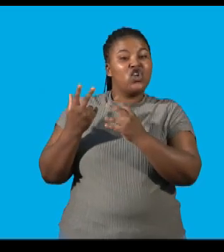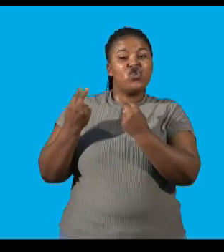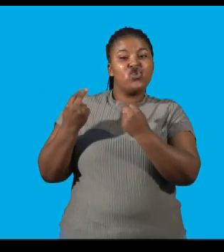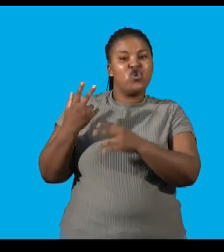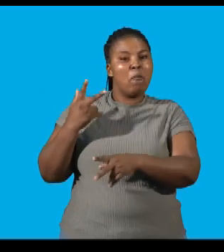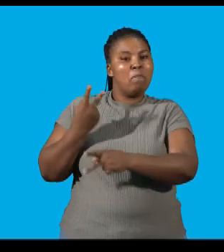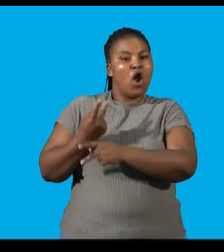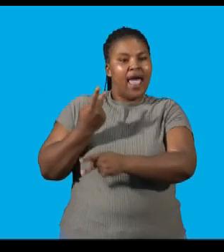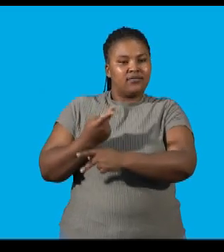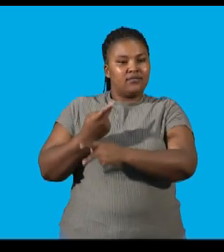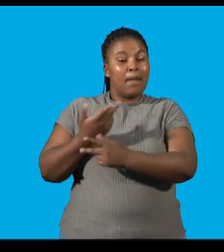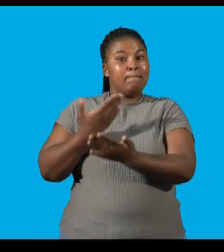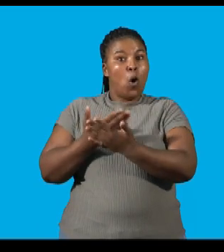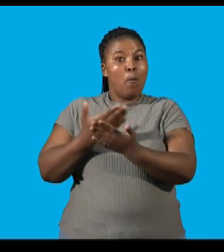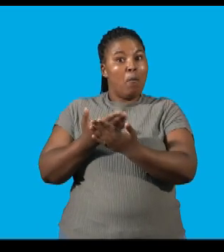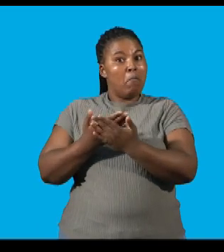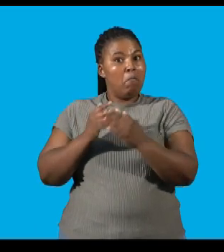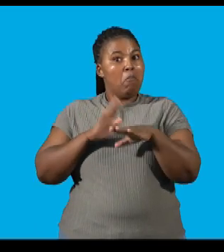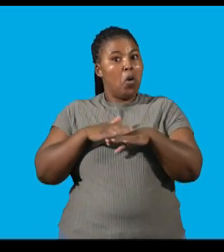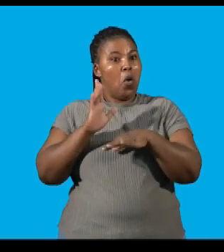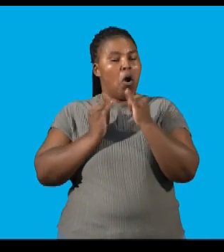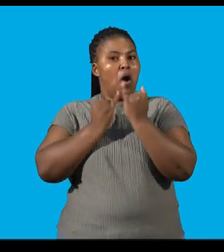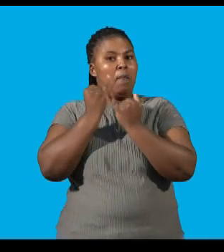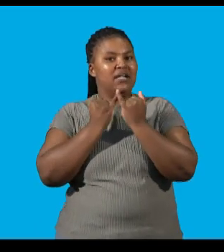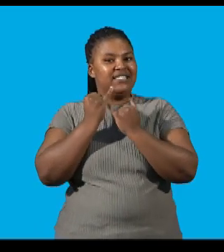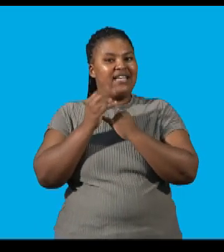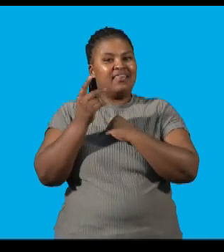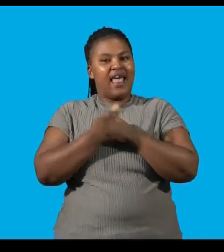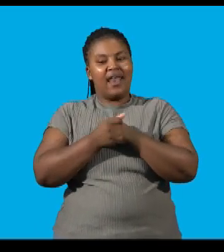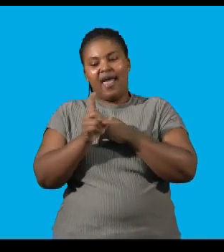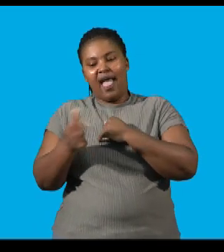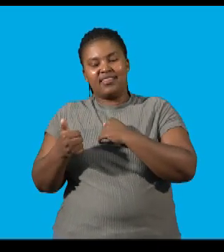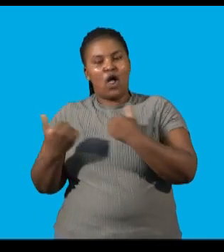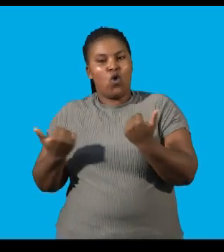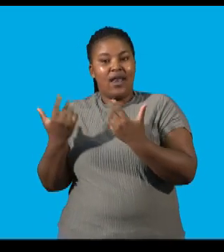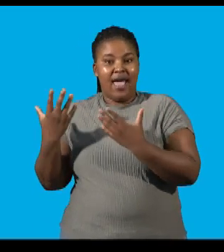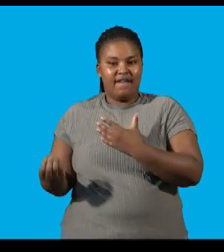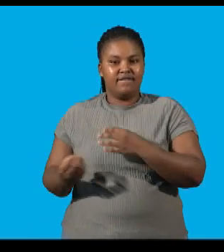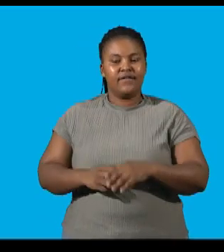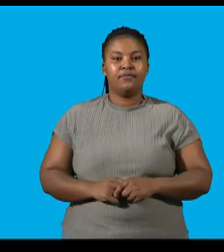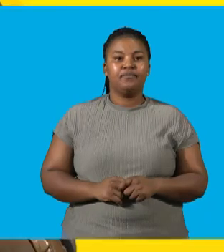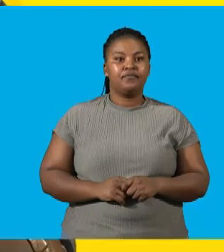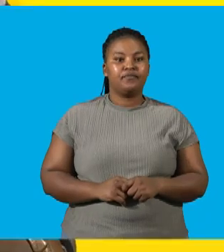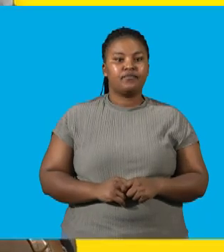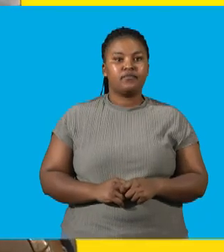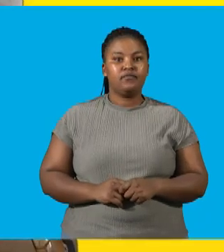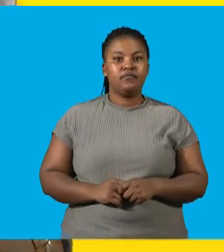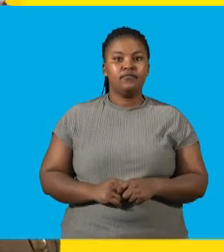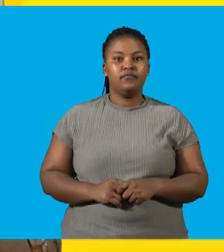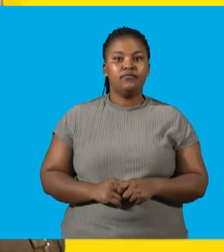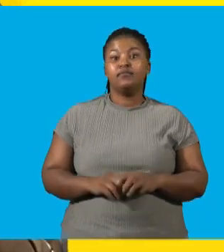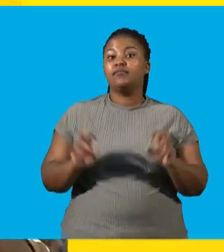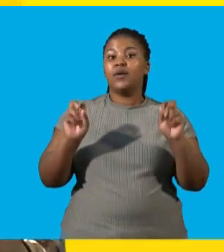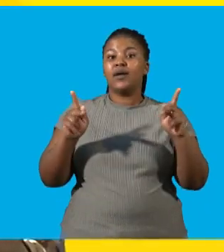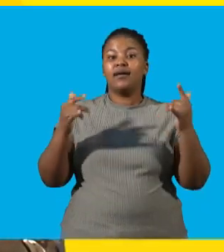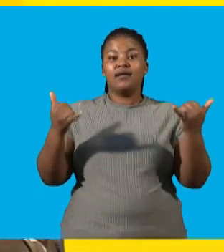products that are more competitive than the existing ones. All right,